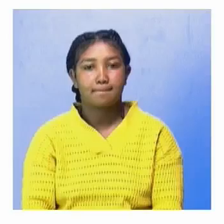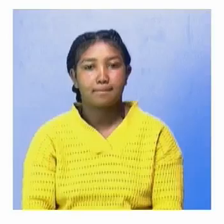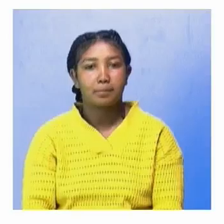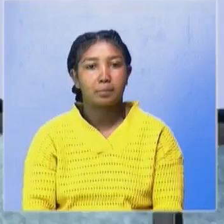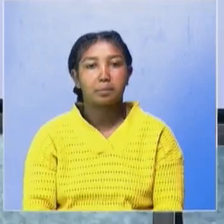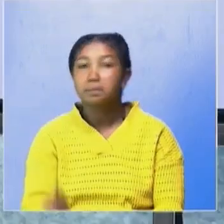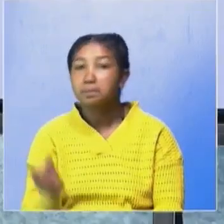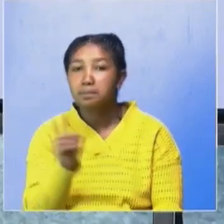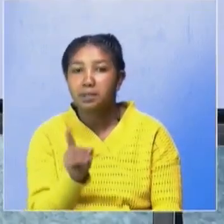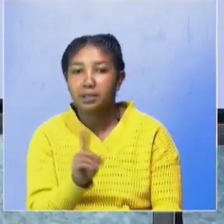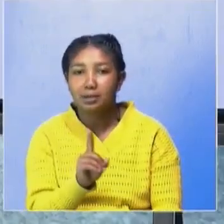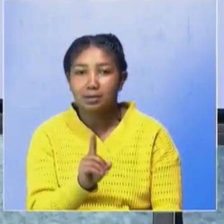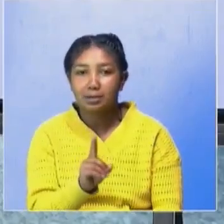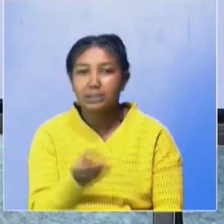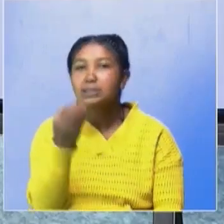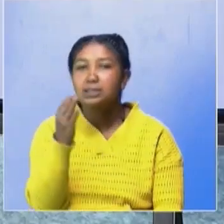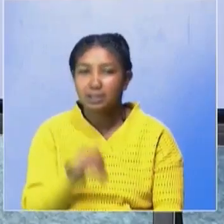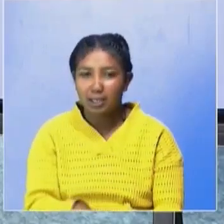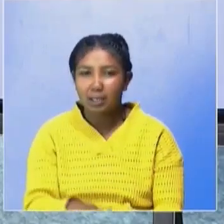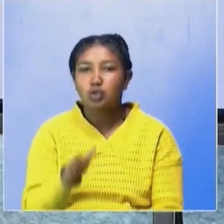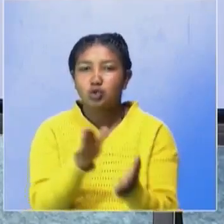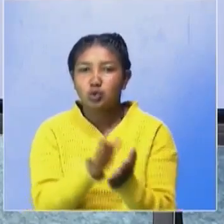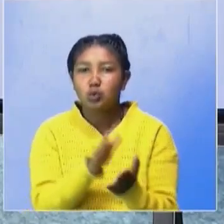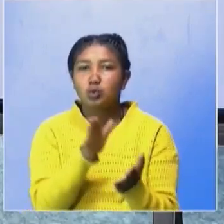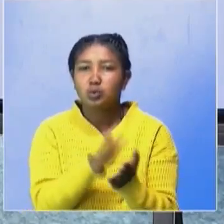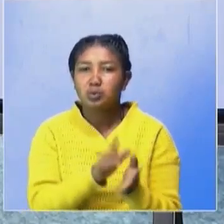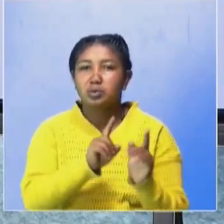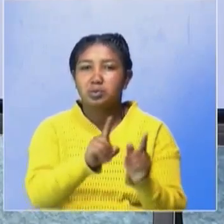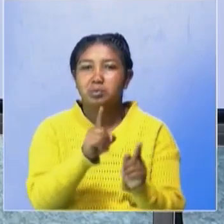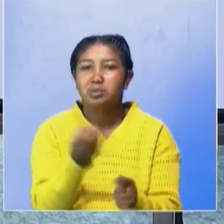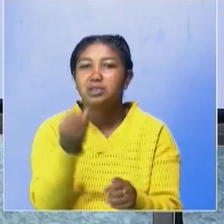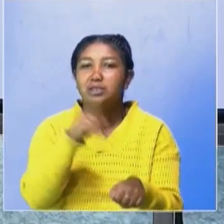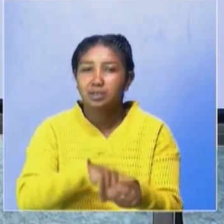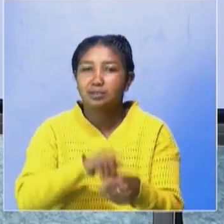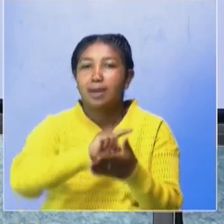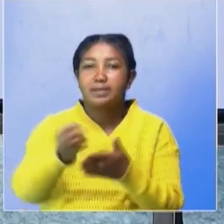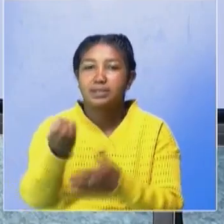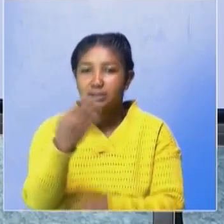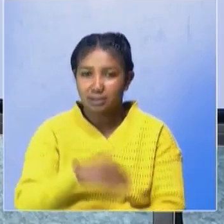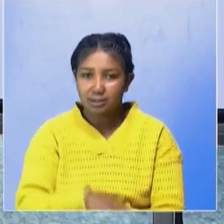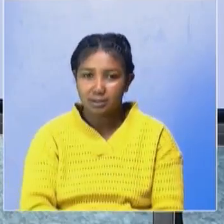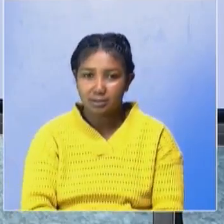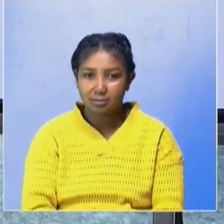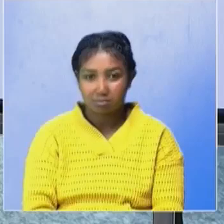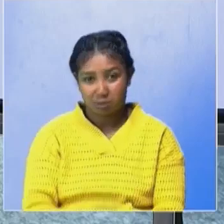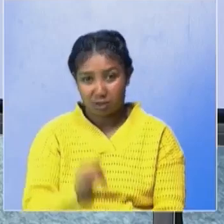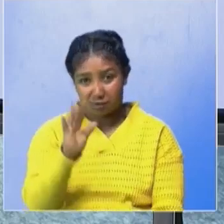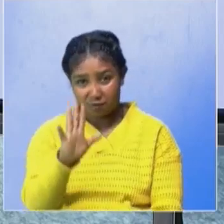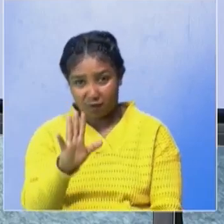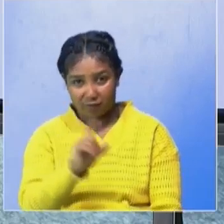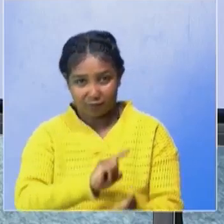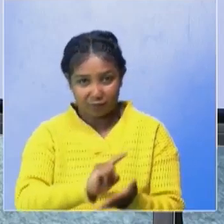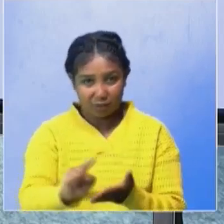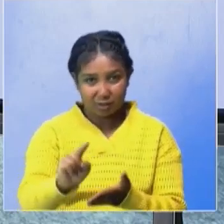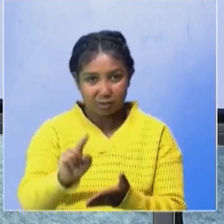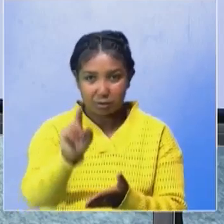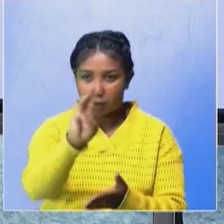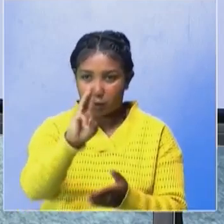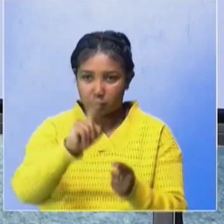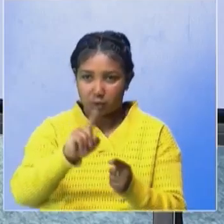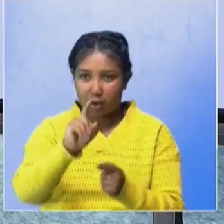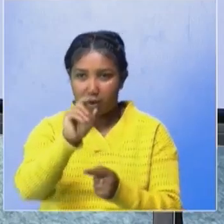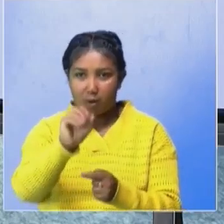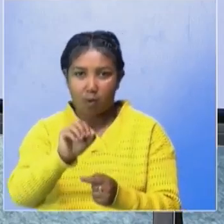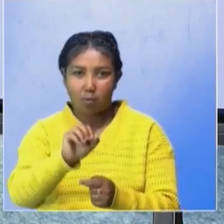What? How many times you are going to school? Maybe 5 times a week. It's